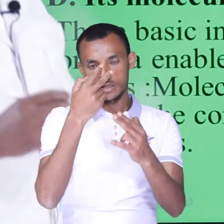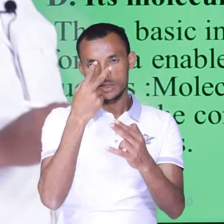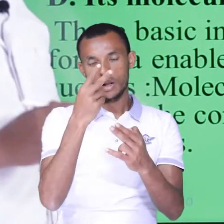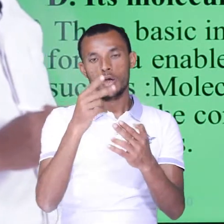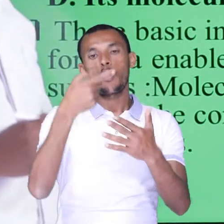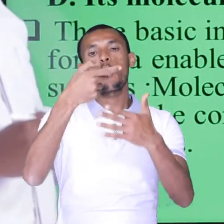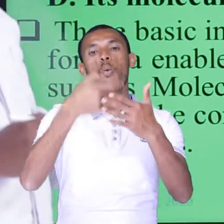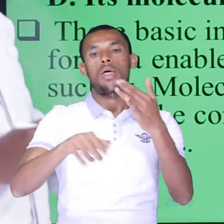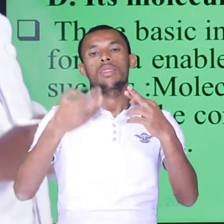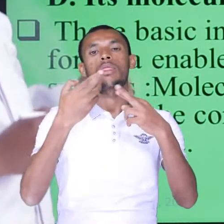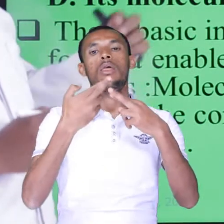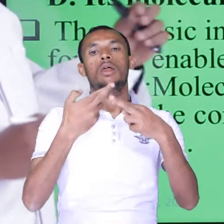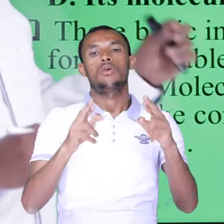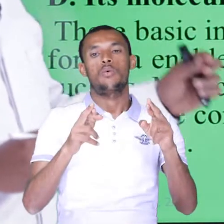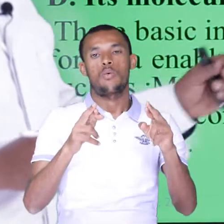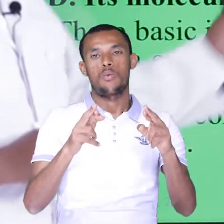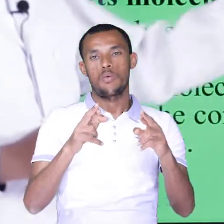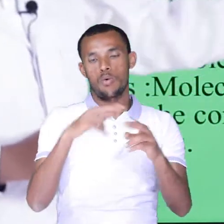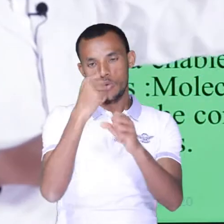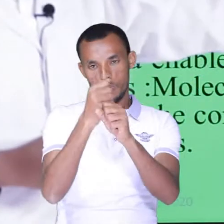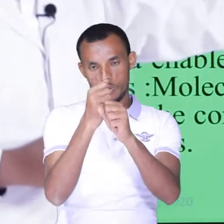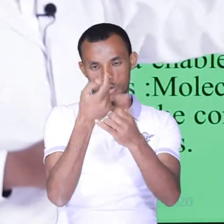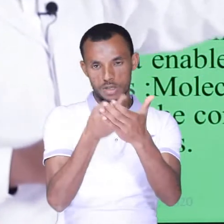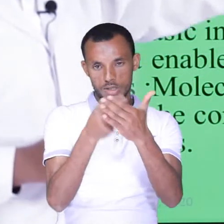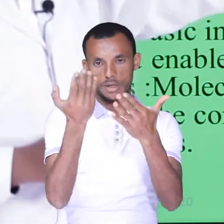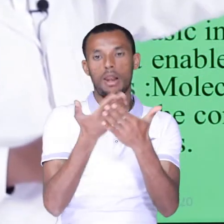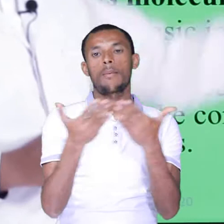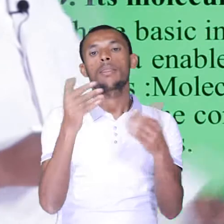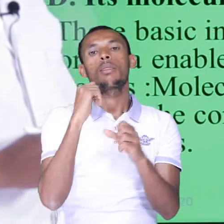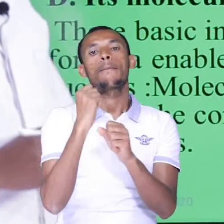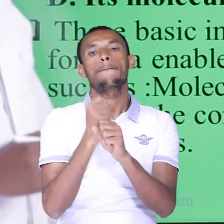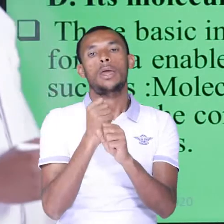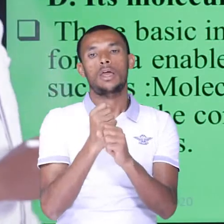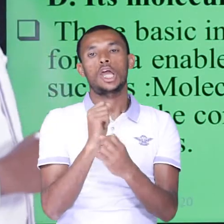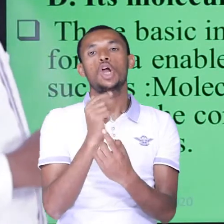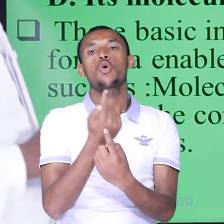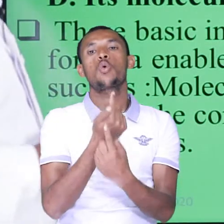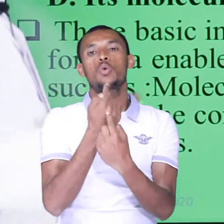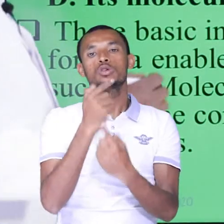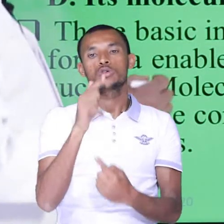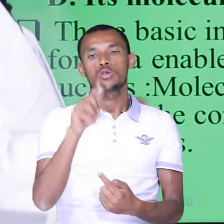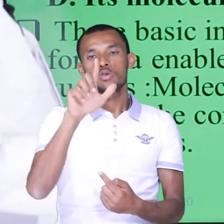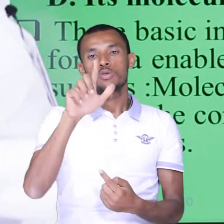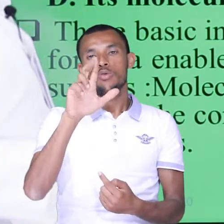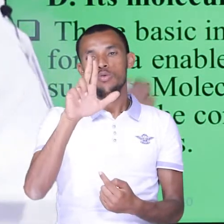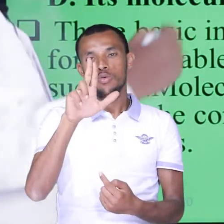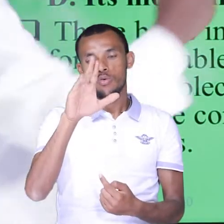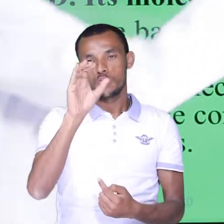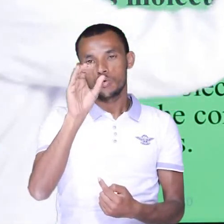ratio do these elements make glucose? As